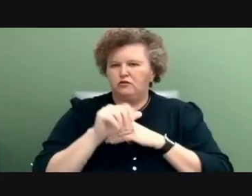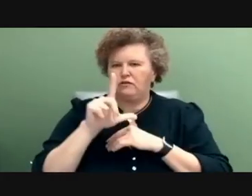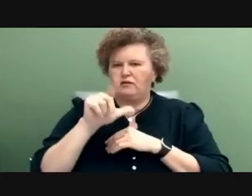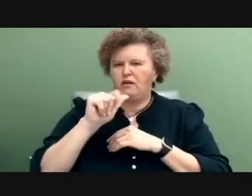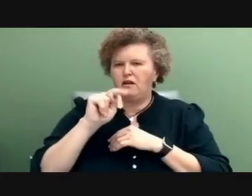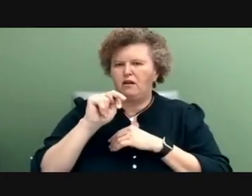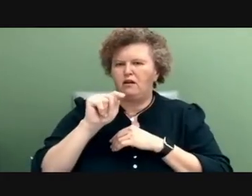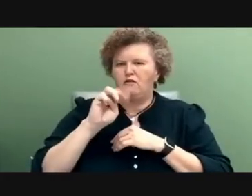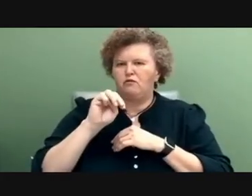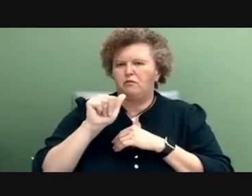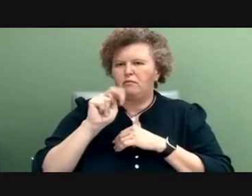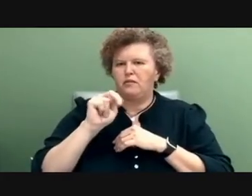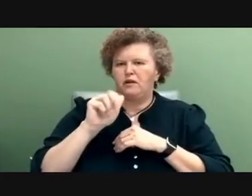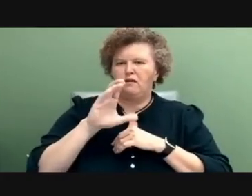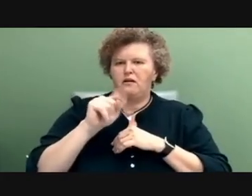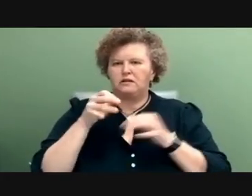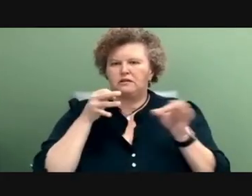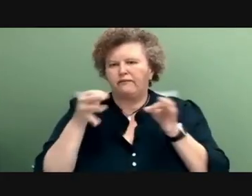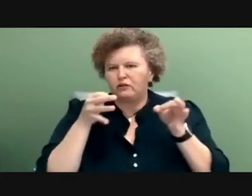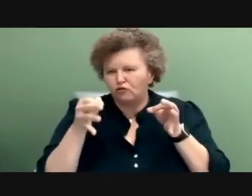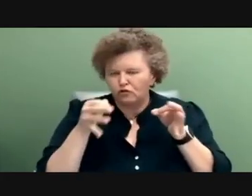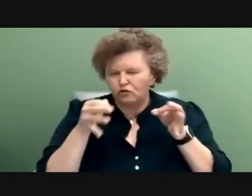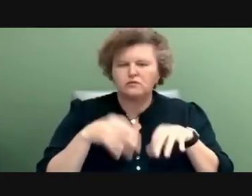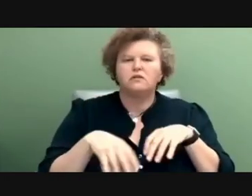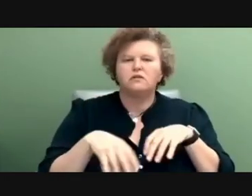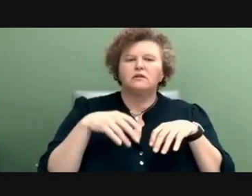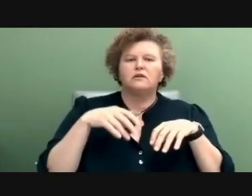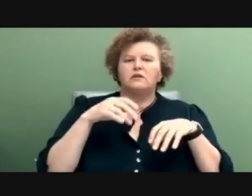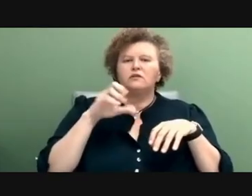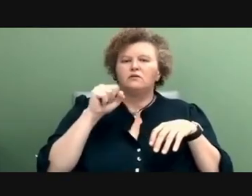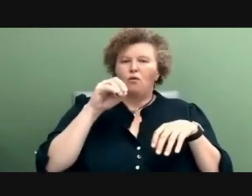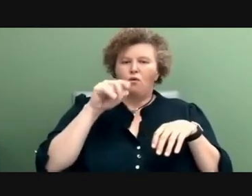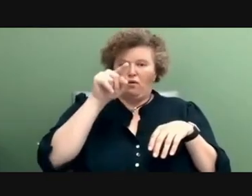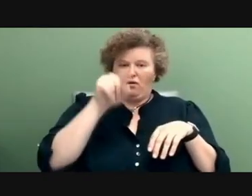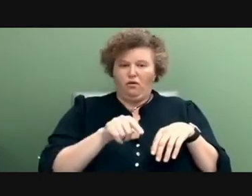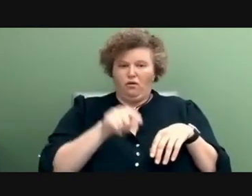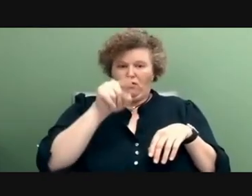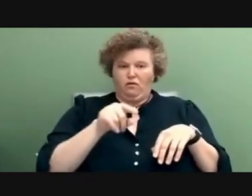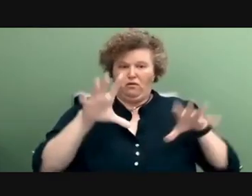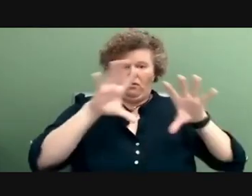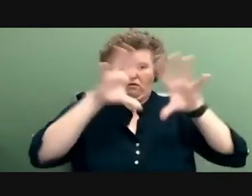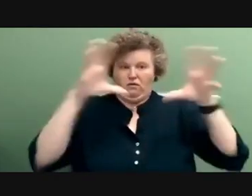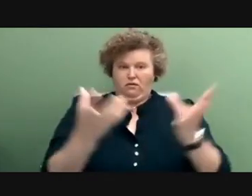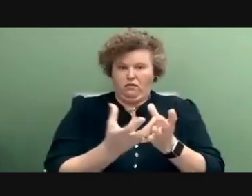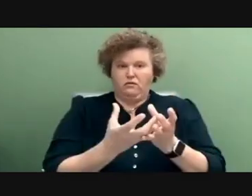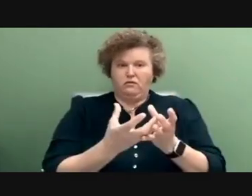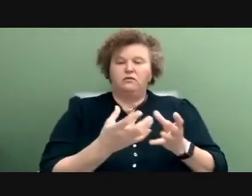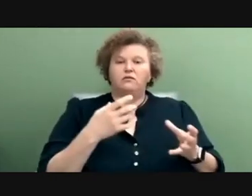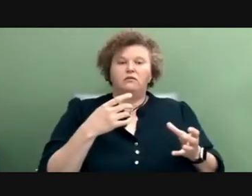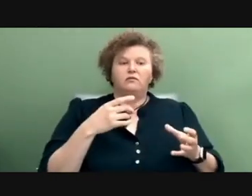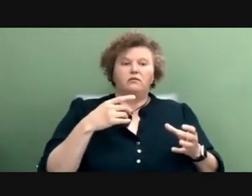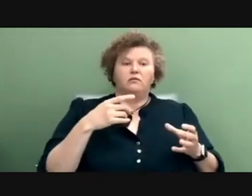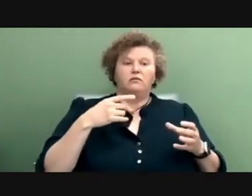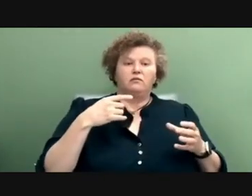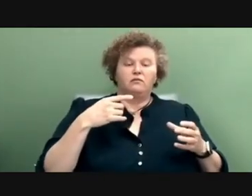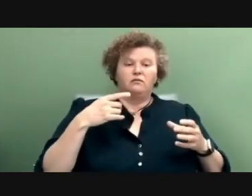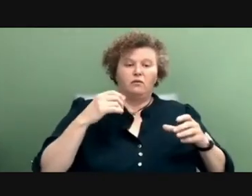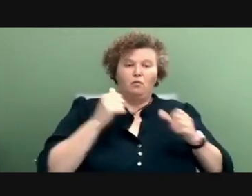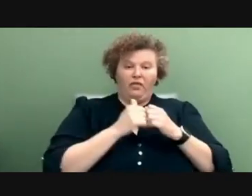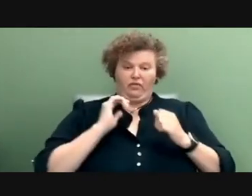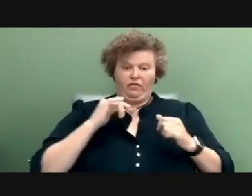so it has to be adequate under that description of that acronym of DD, but then